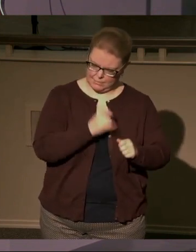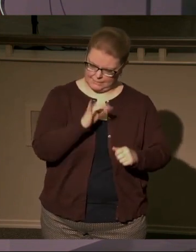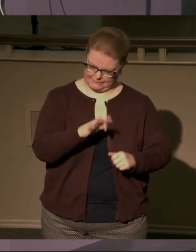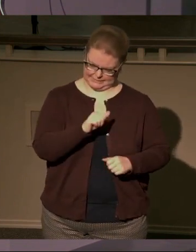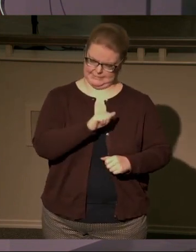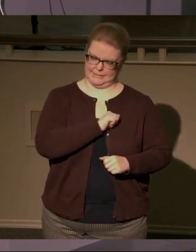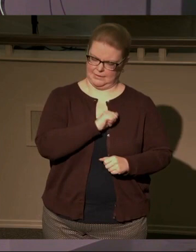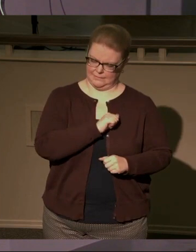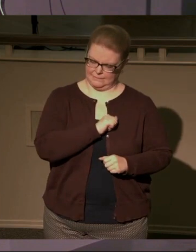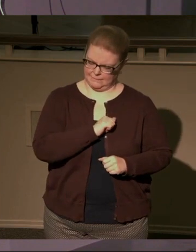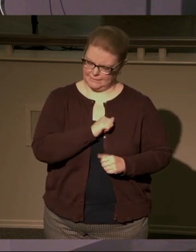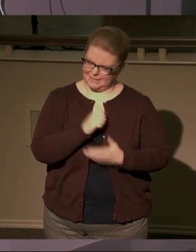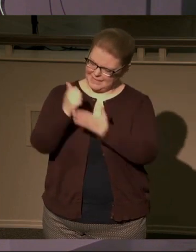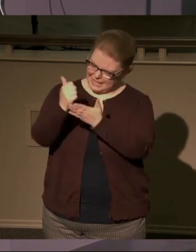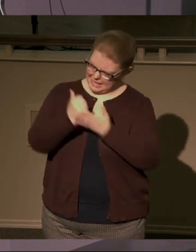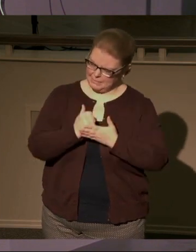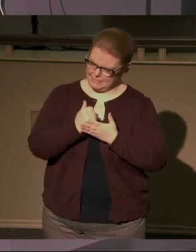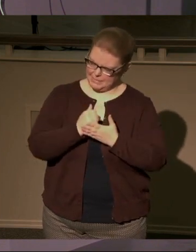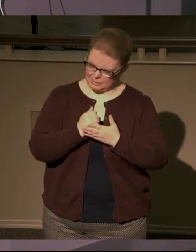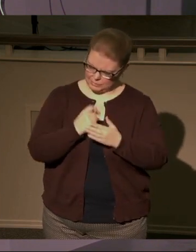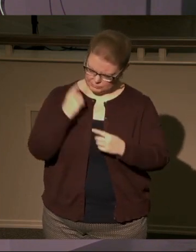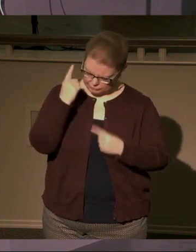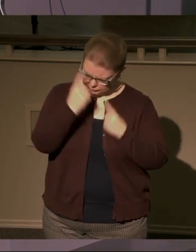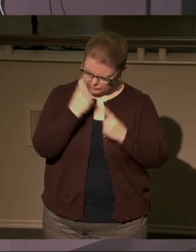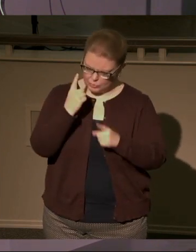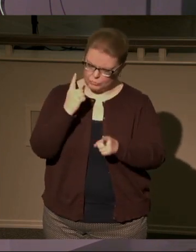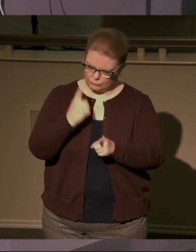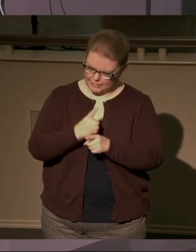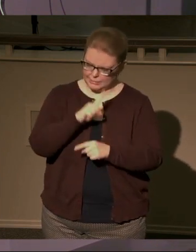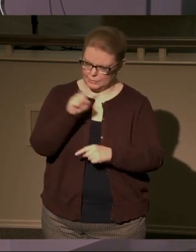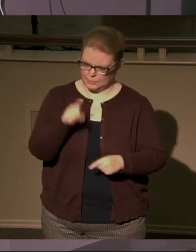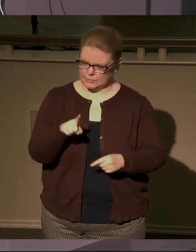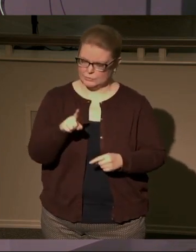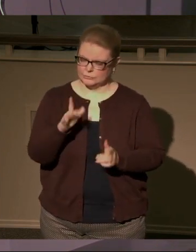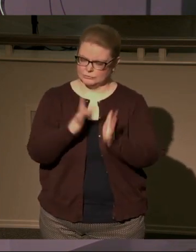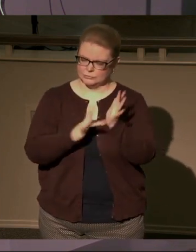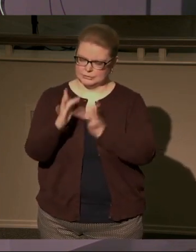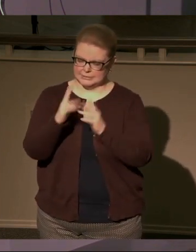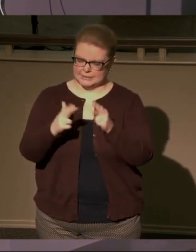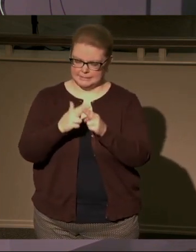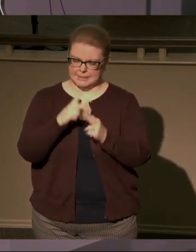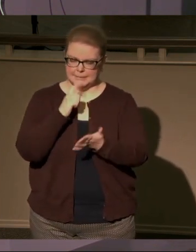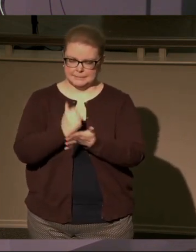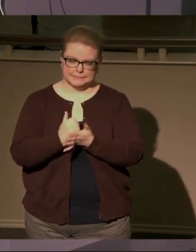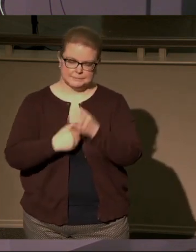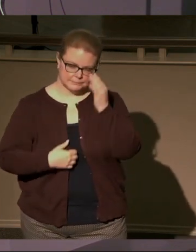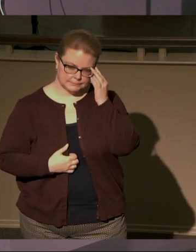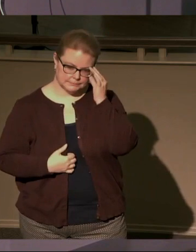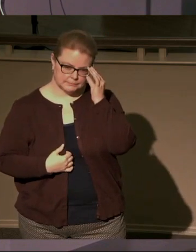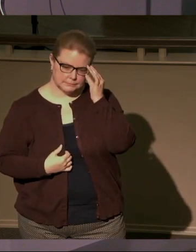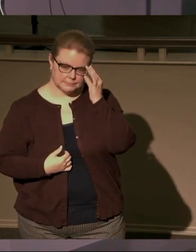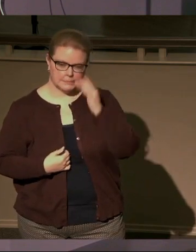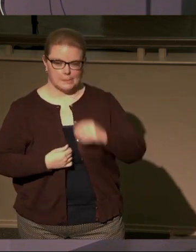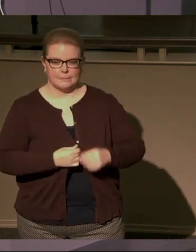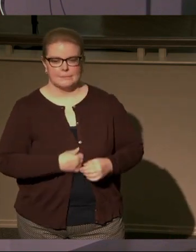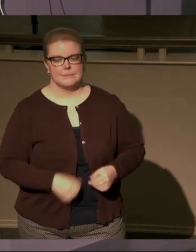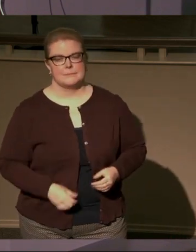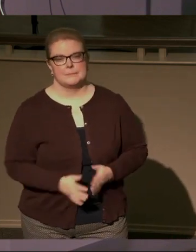ask the right question in Jesus' name. Amen.